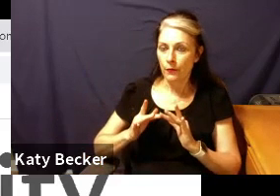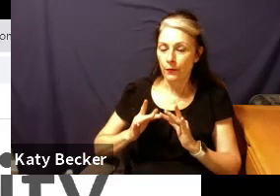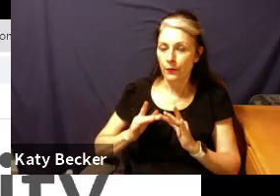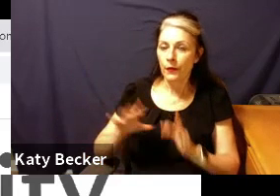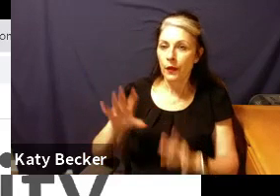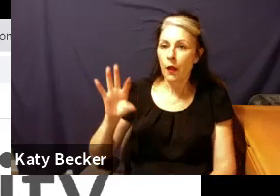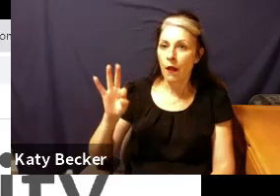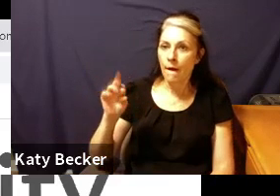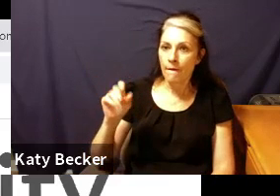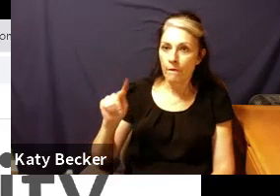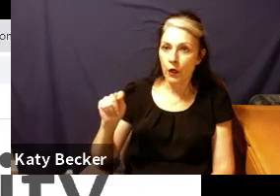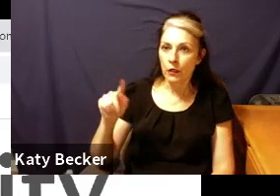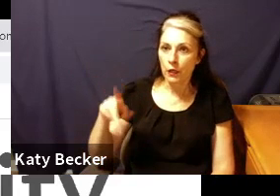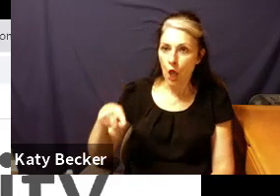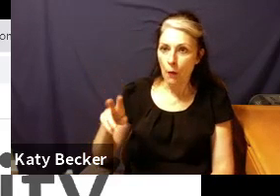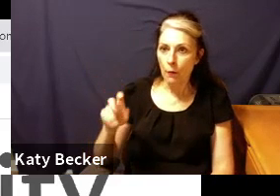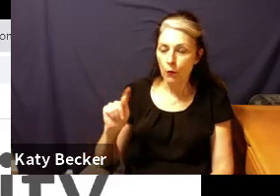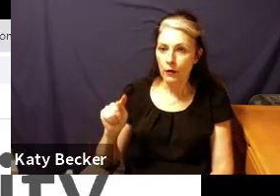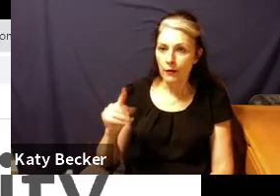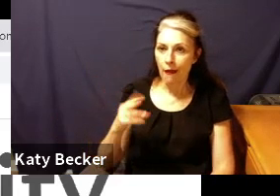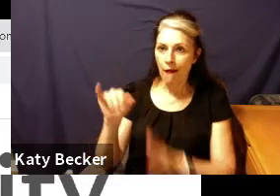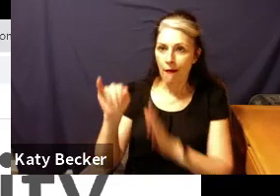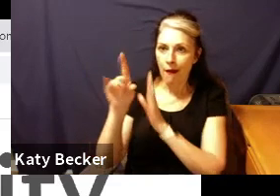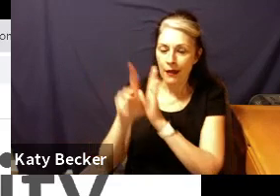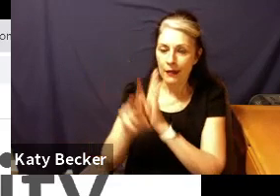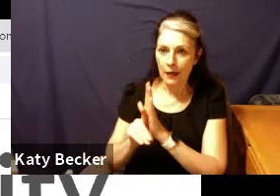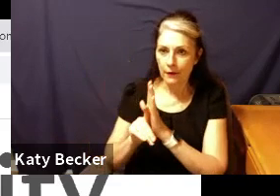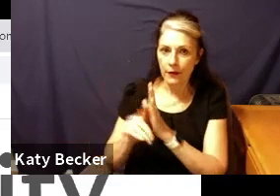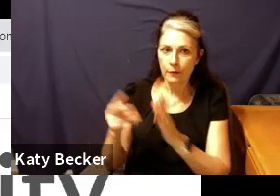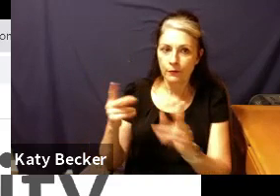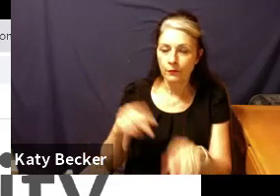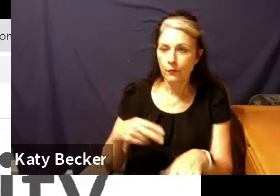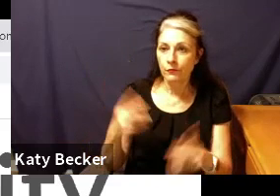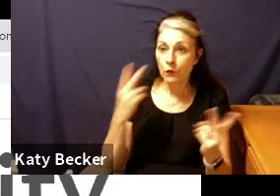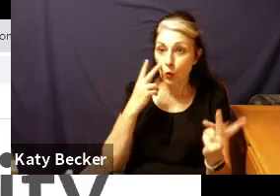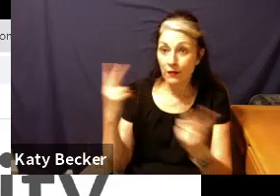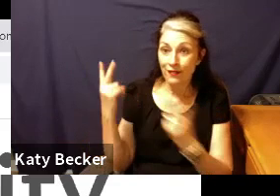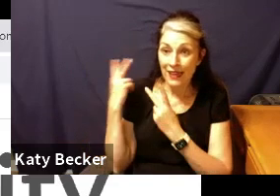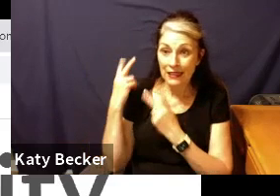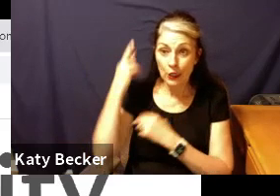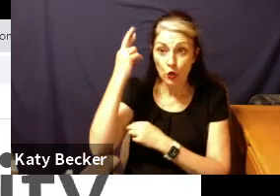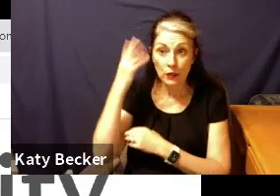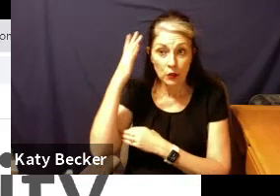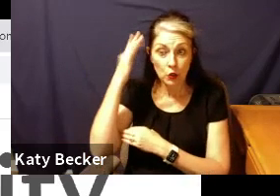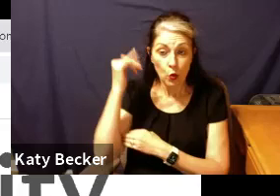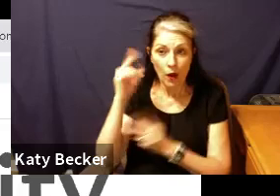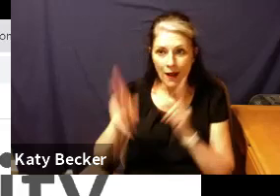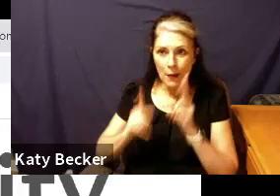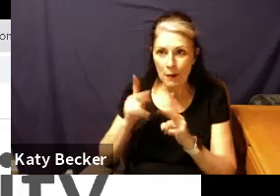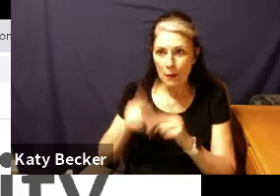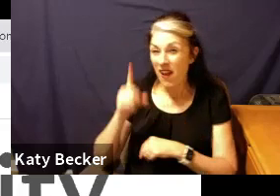identity lessons focuses on reflecting on reasons why people create fake social media